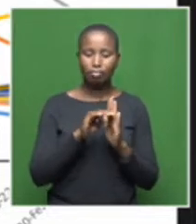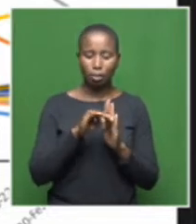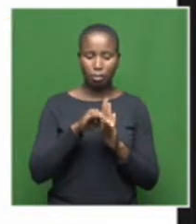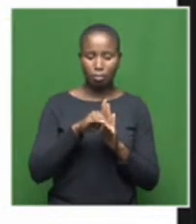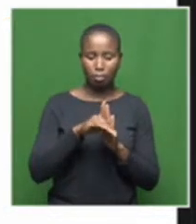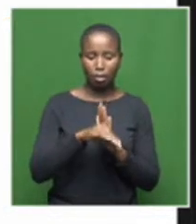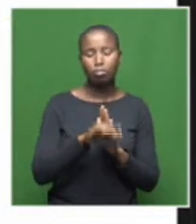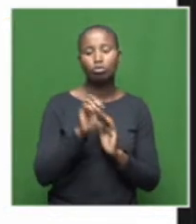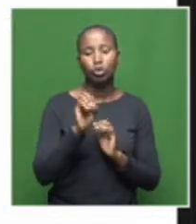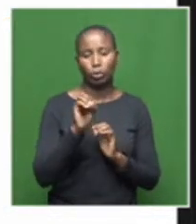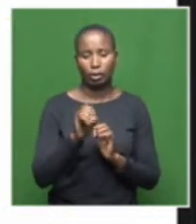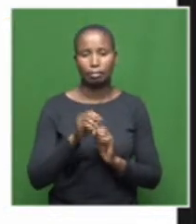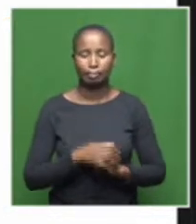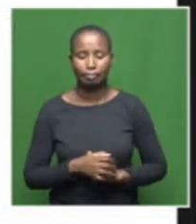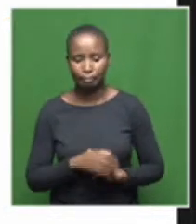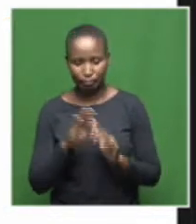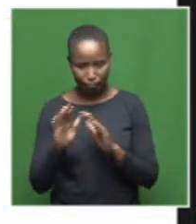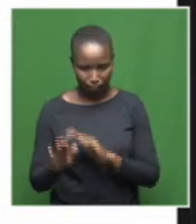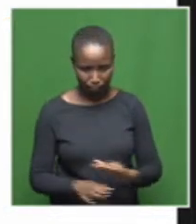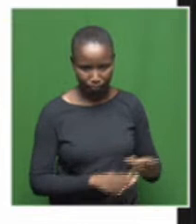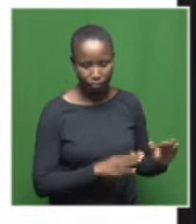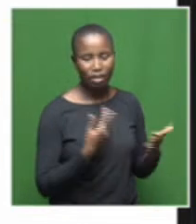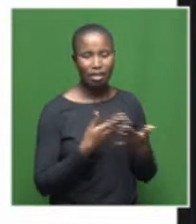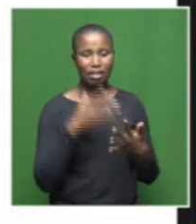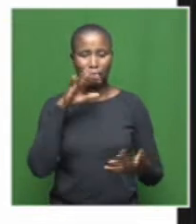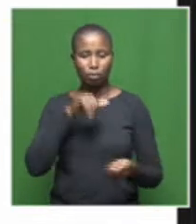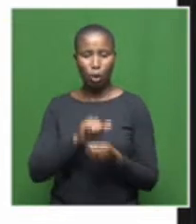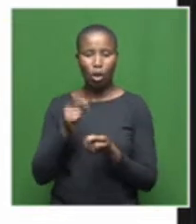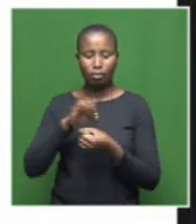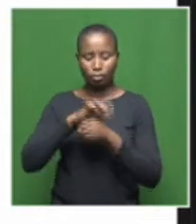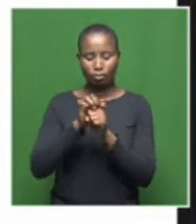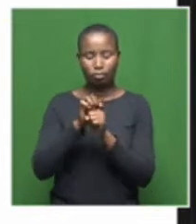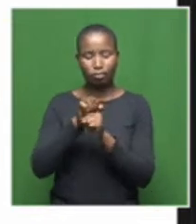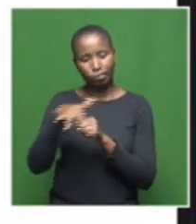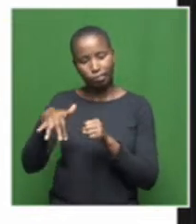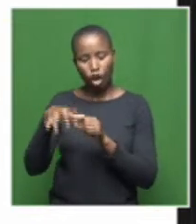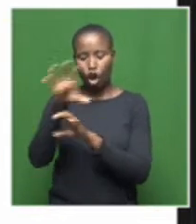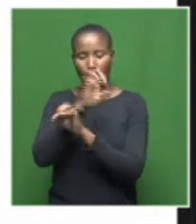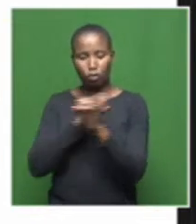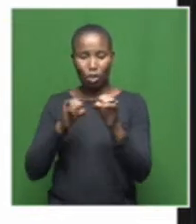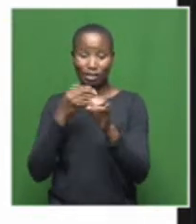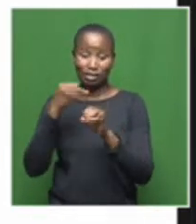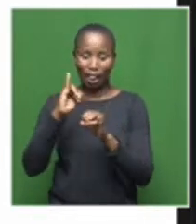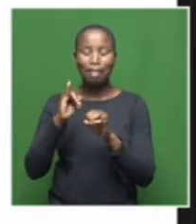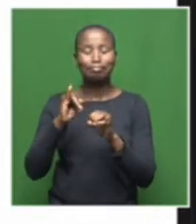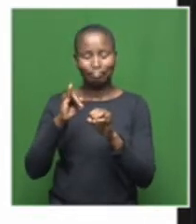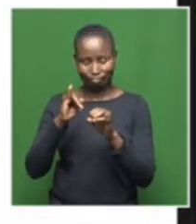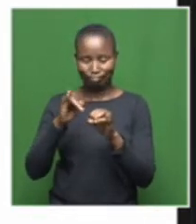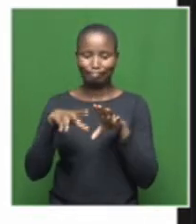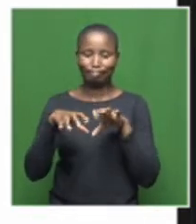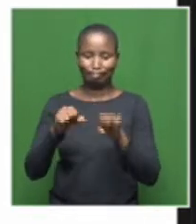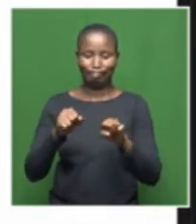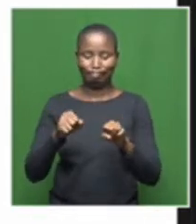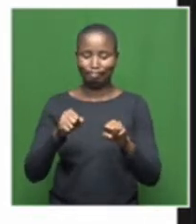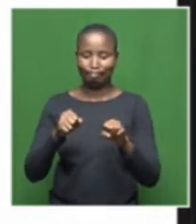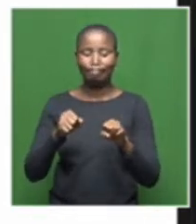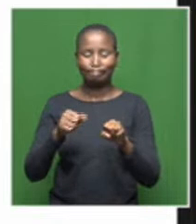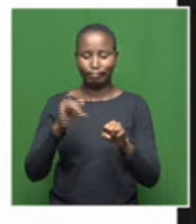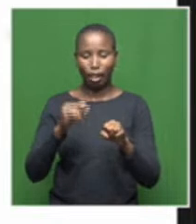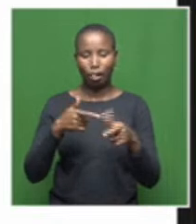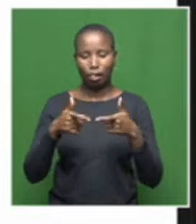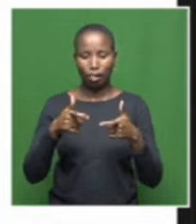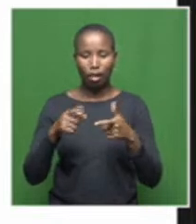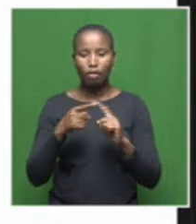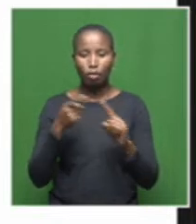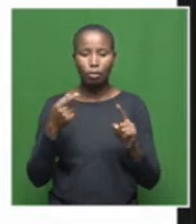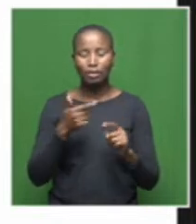groups. So I think just to summarize, Omicron is still the dominant variant. BA2 has increased from 5% in December